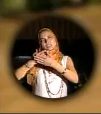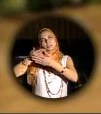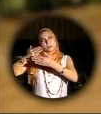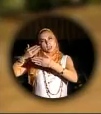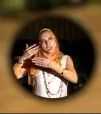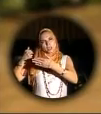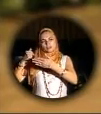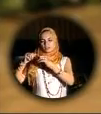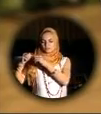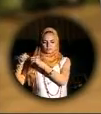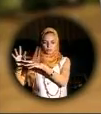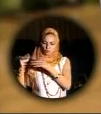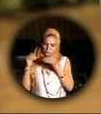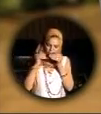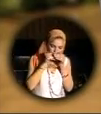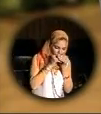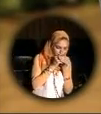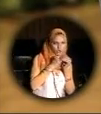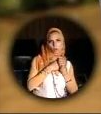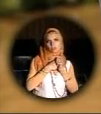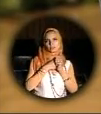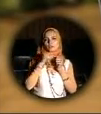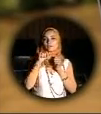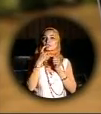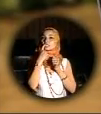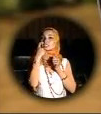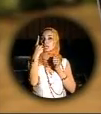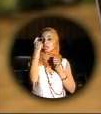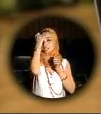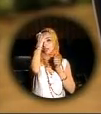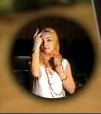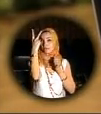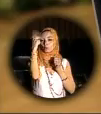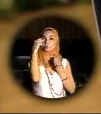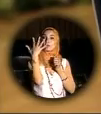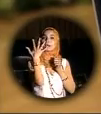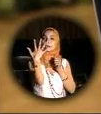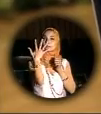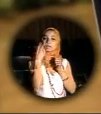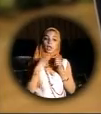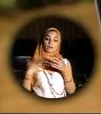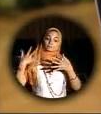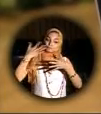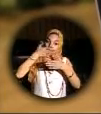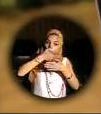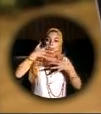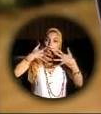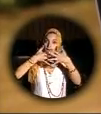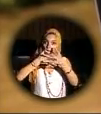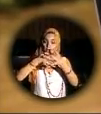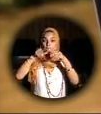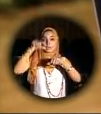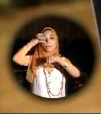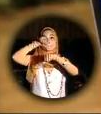Cepeda Institute was equipped with new computer technology and software provided by QualiLife. My interest in computer technology as a result